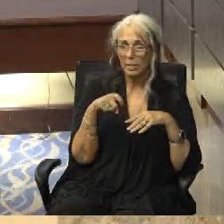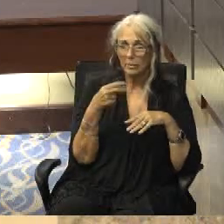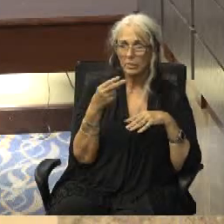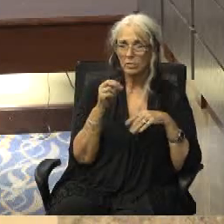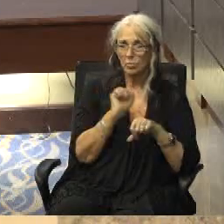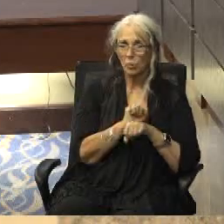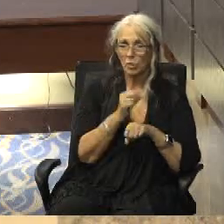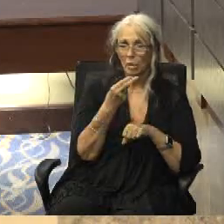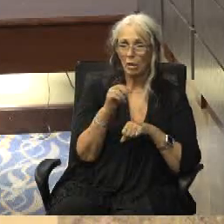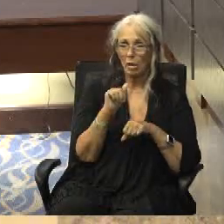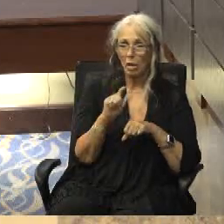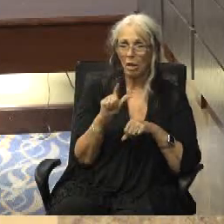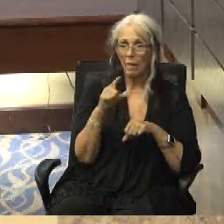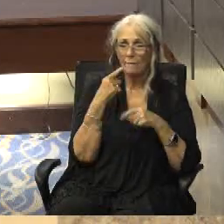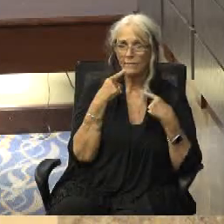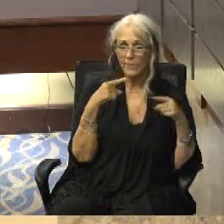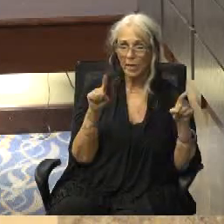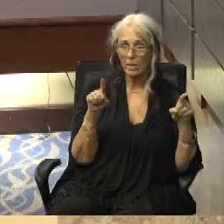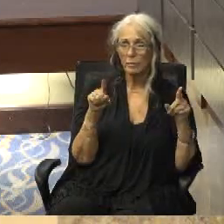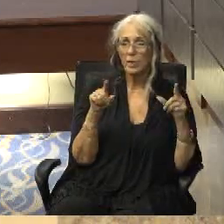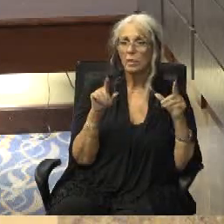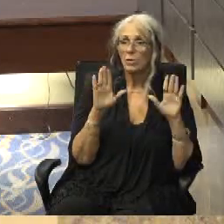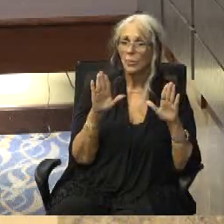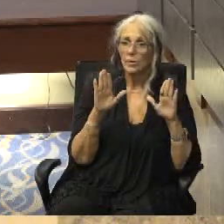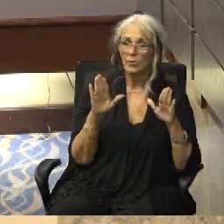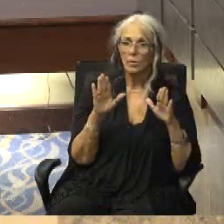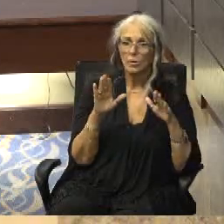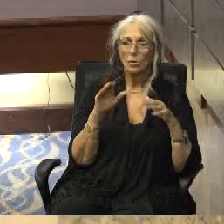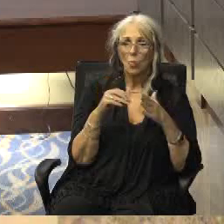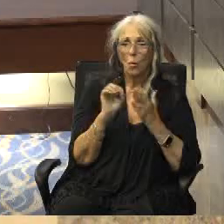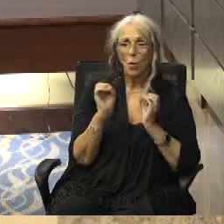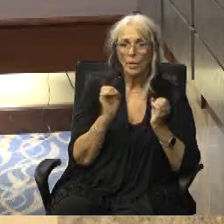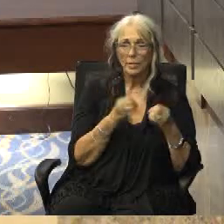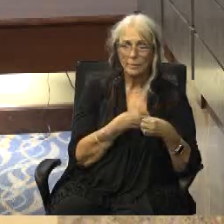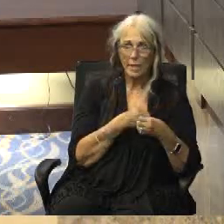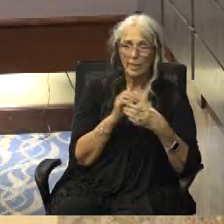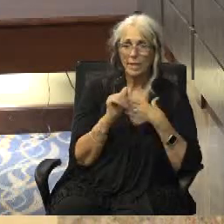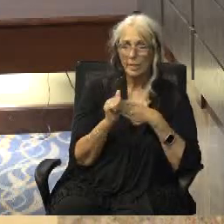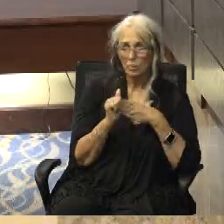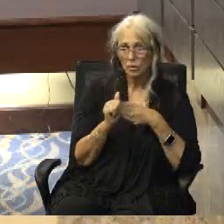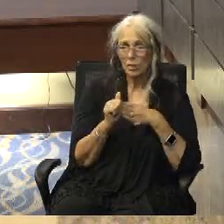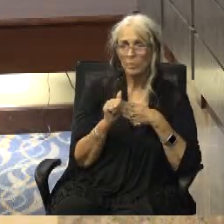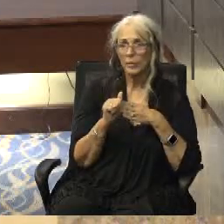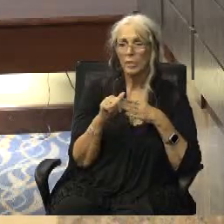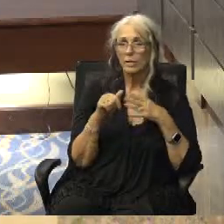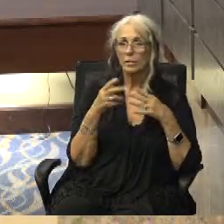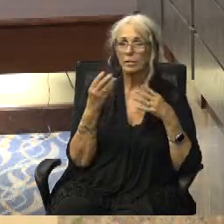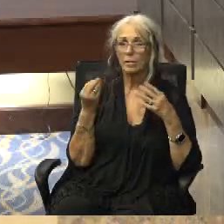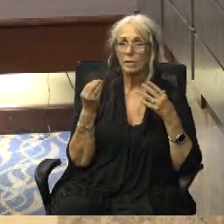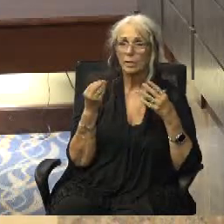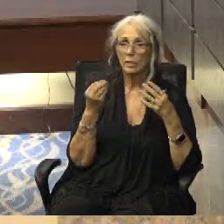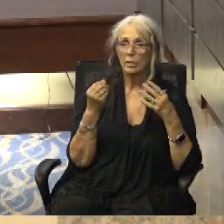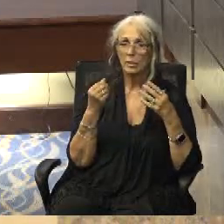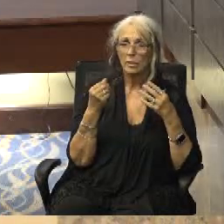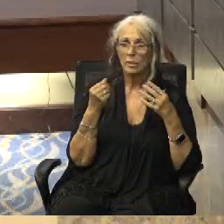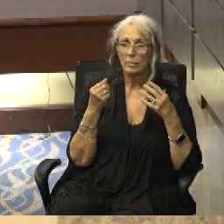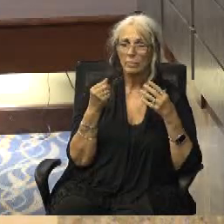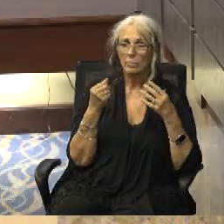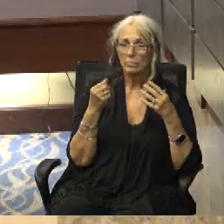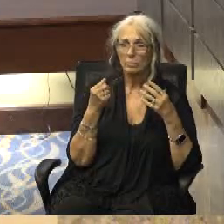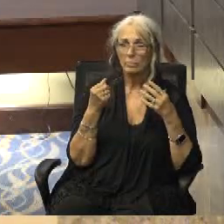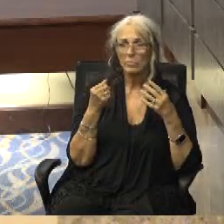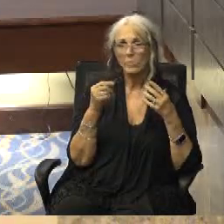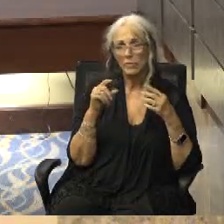Fame, just a great organization with a great leadership, and it's due for a little facelift and